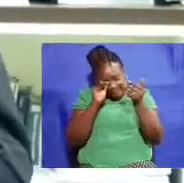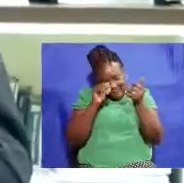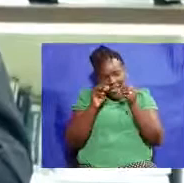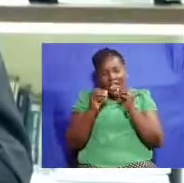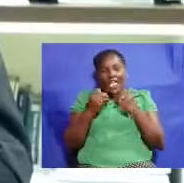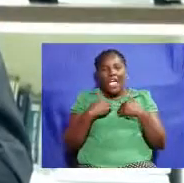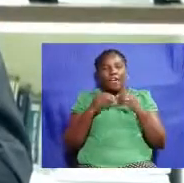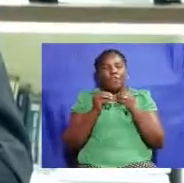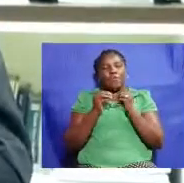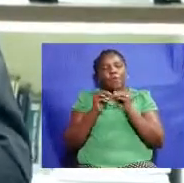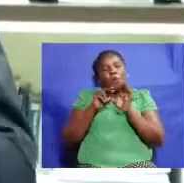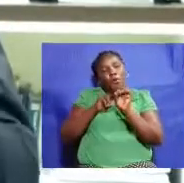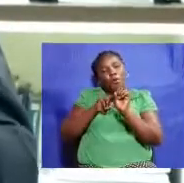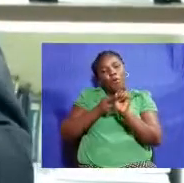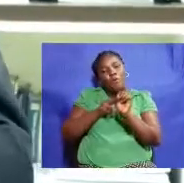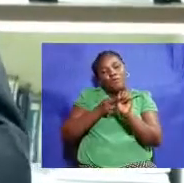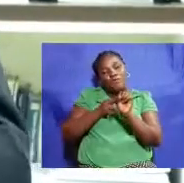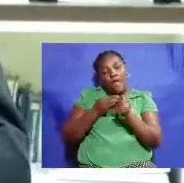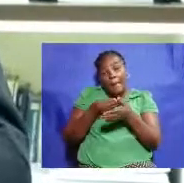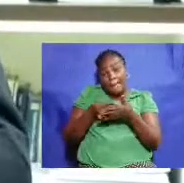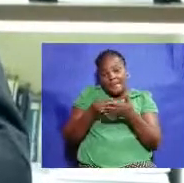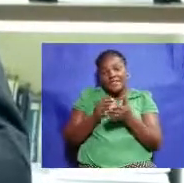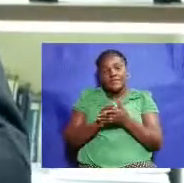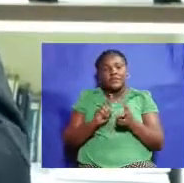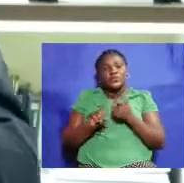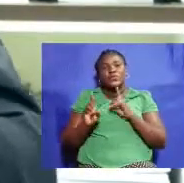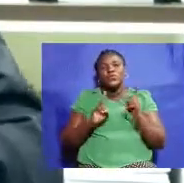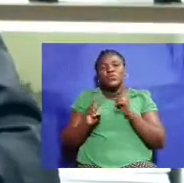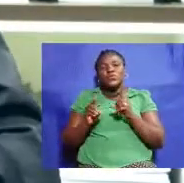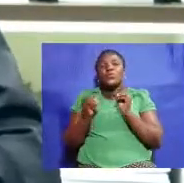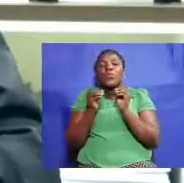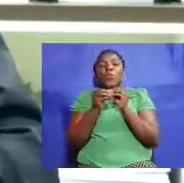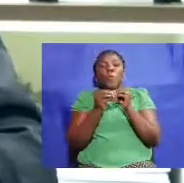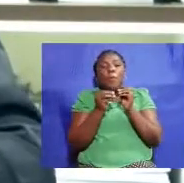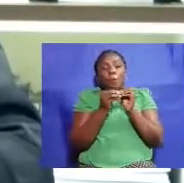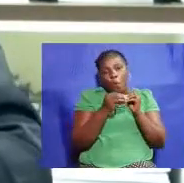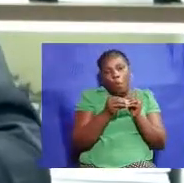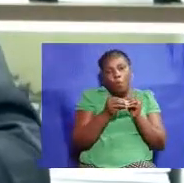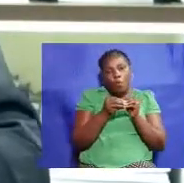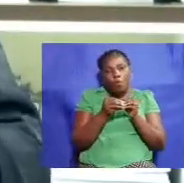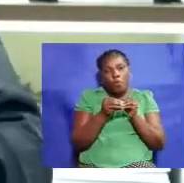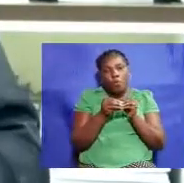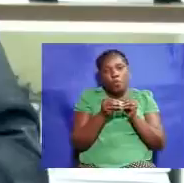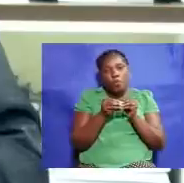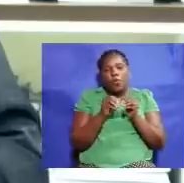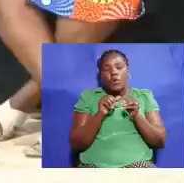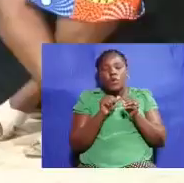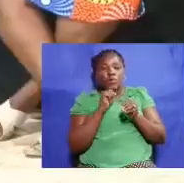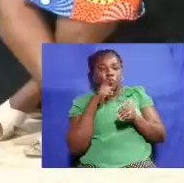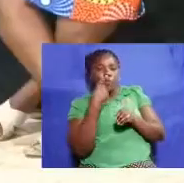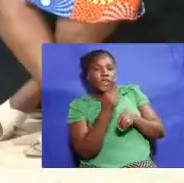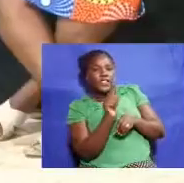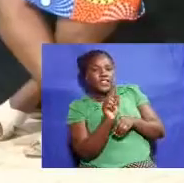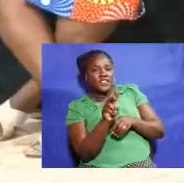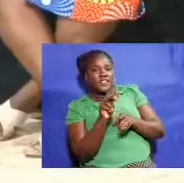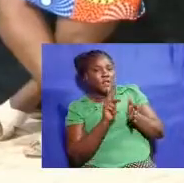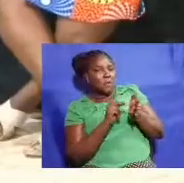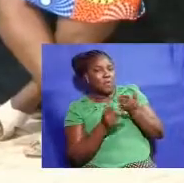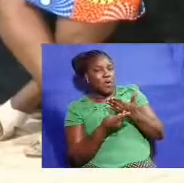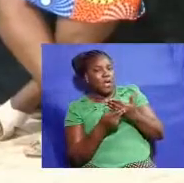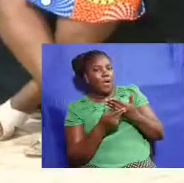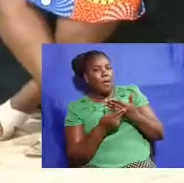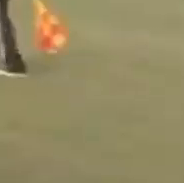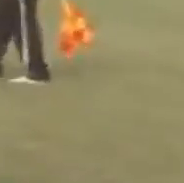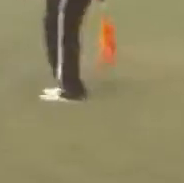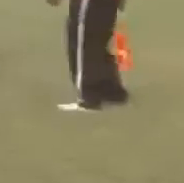of resources to even go beyond just the shows, that's the TV show, and then